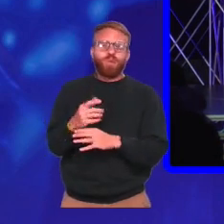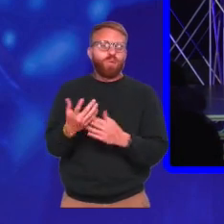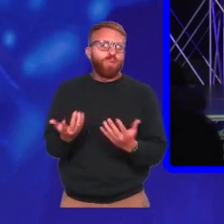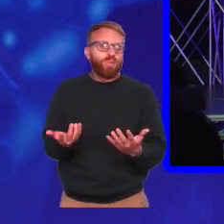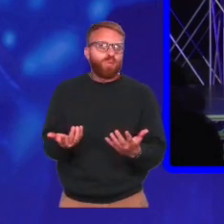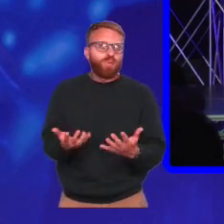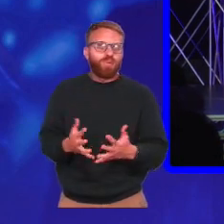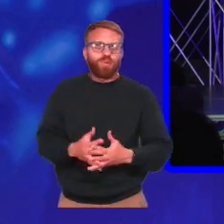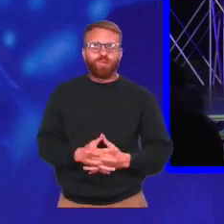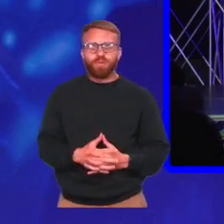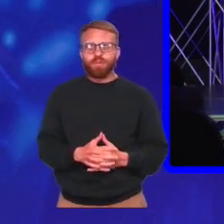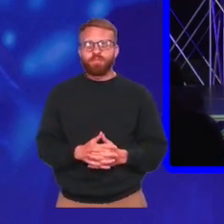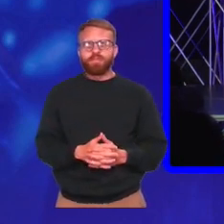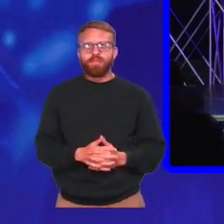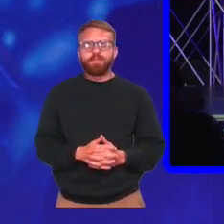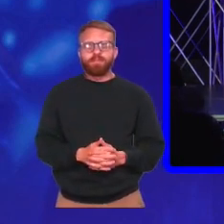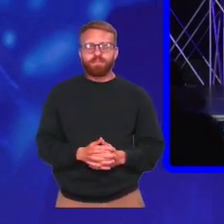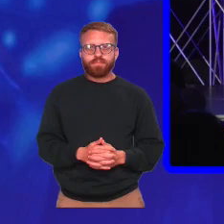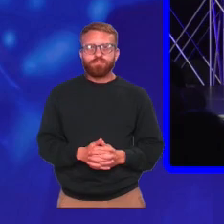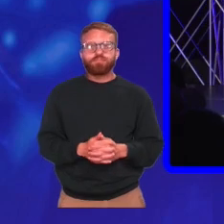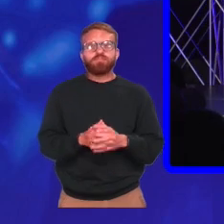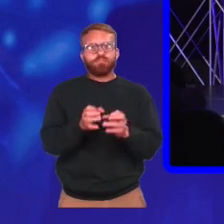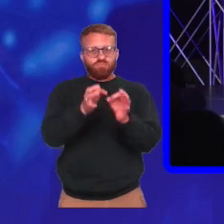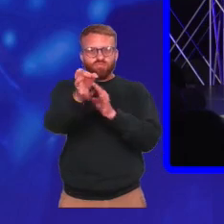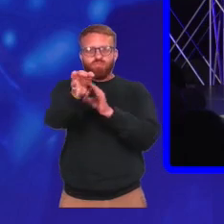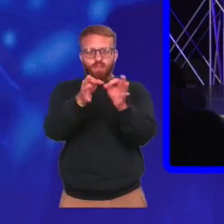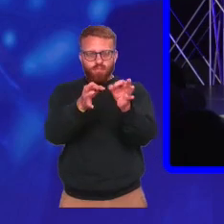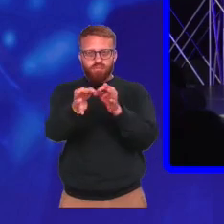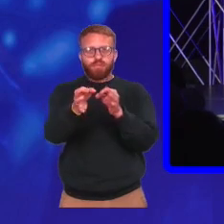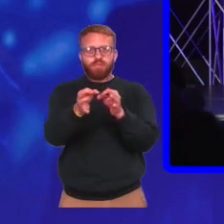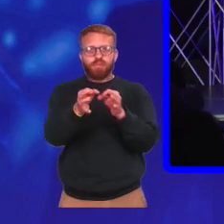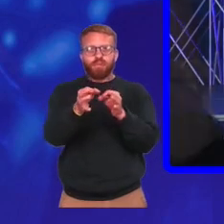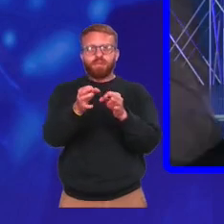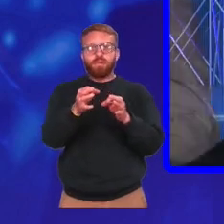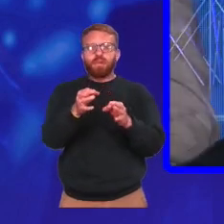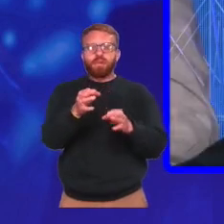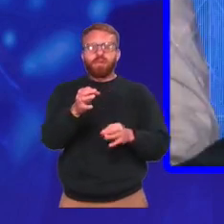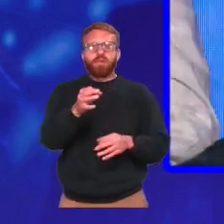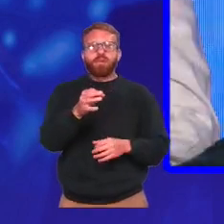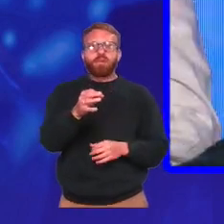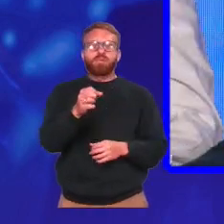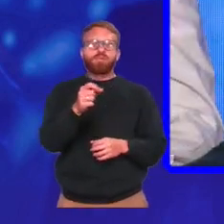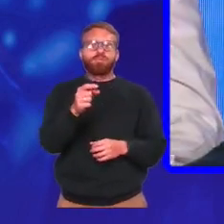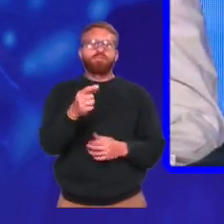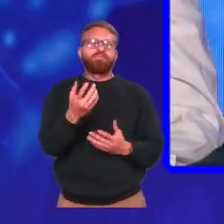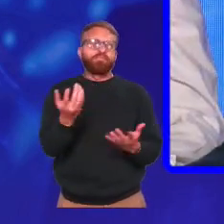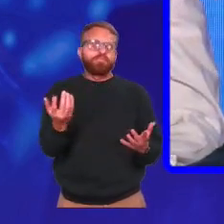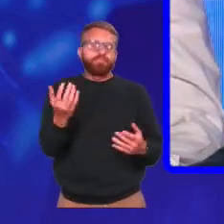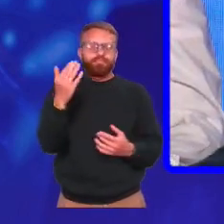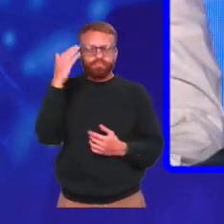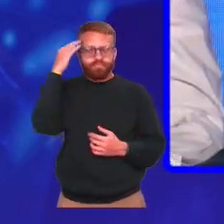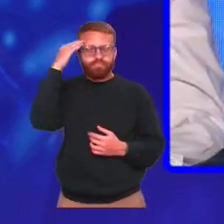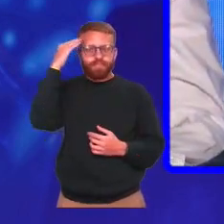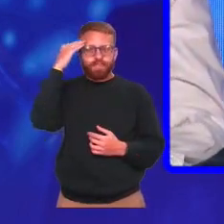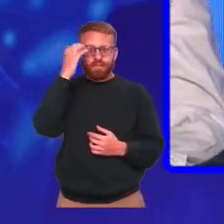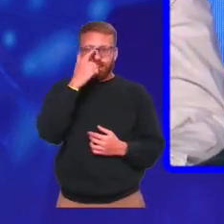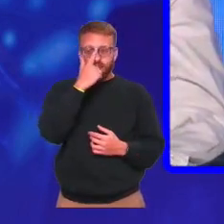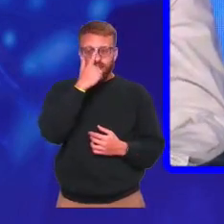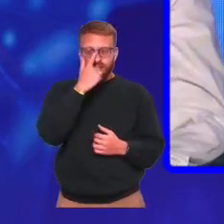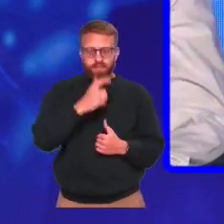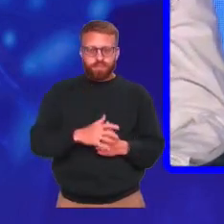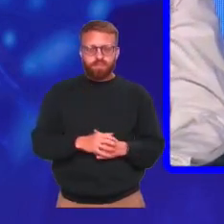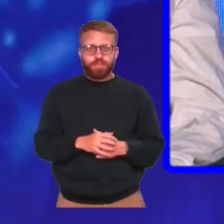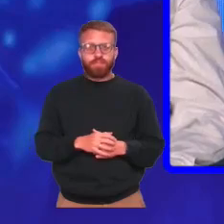I'll take a shot at this. So you can thank COVID for the fact that now we are very, very open-minded to remote